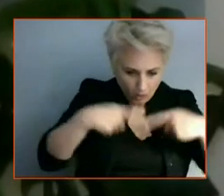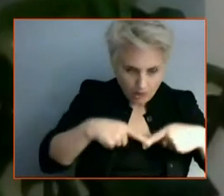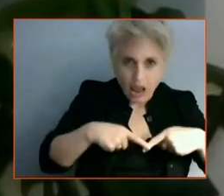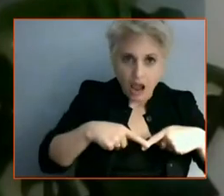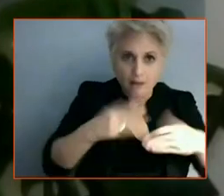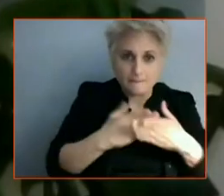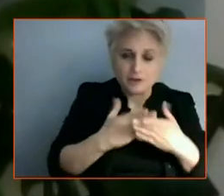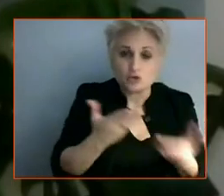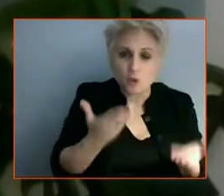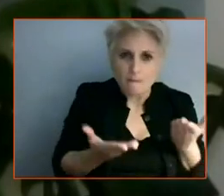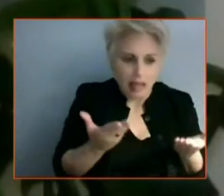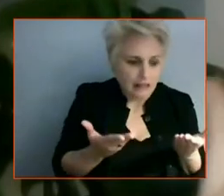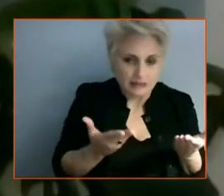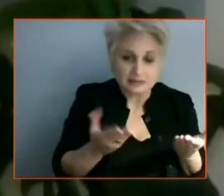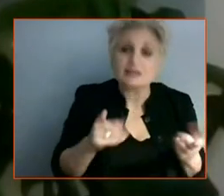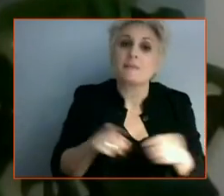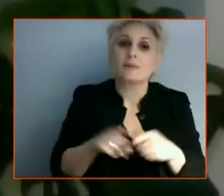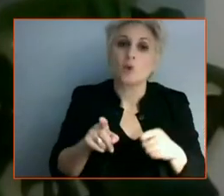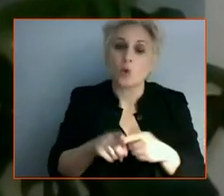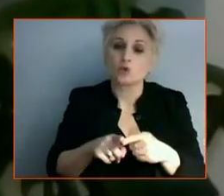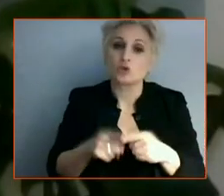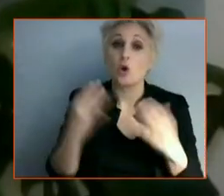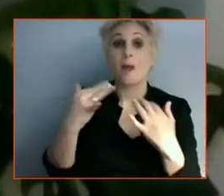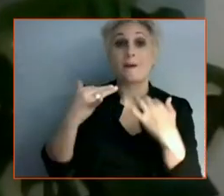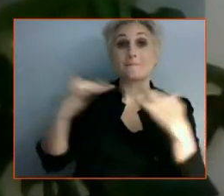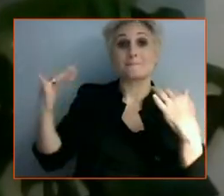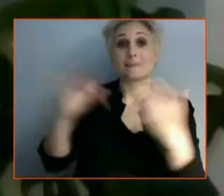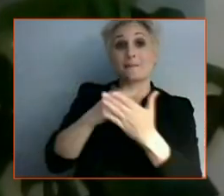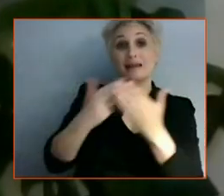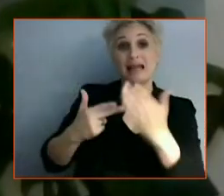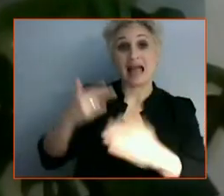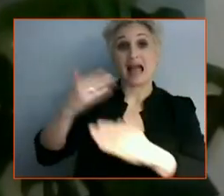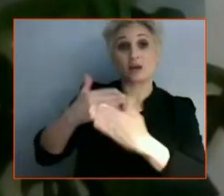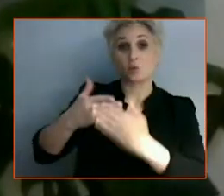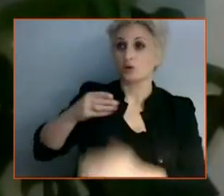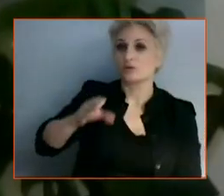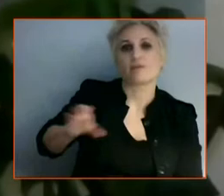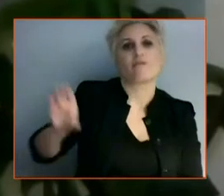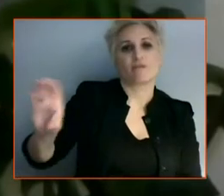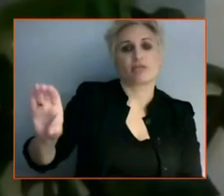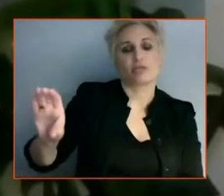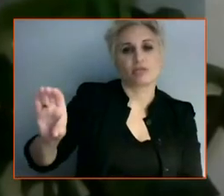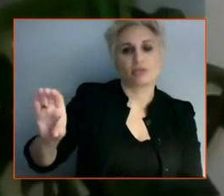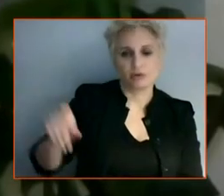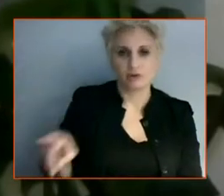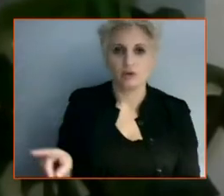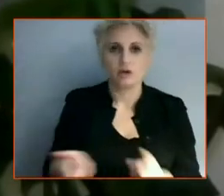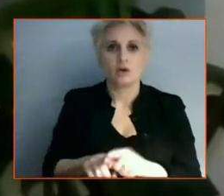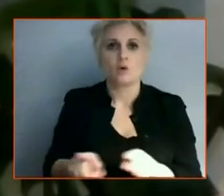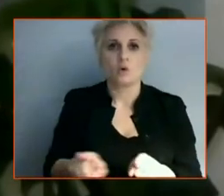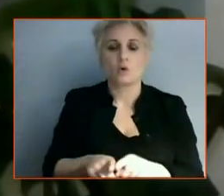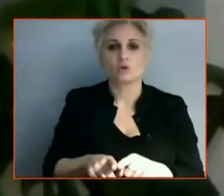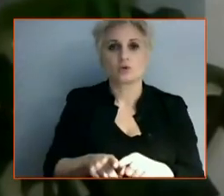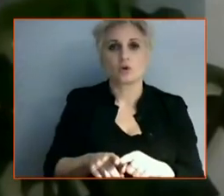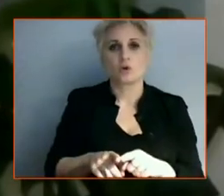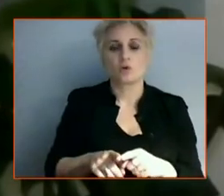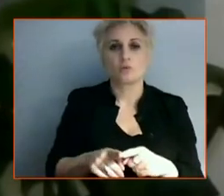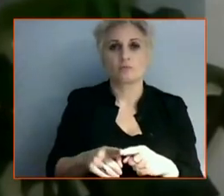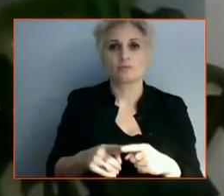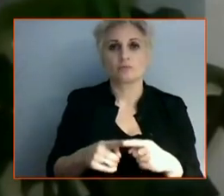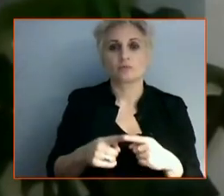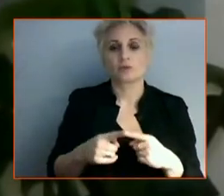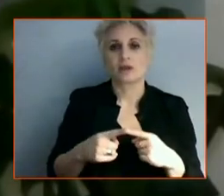like public artworks. On top of that, you know, in the local government space in particular, it's kind of where I got my start